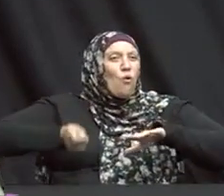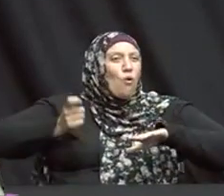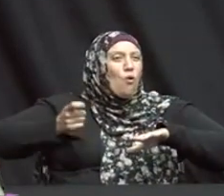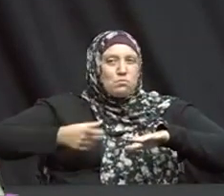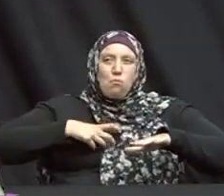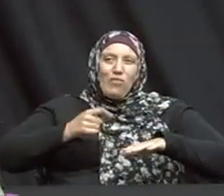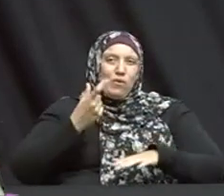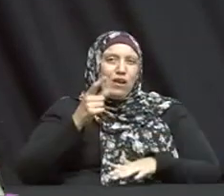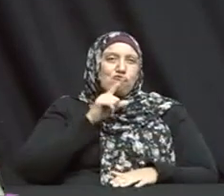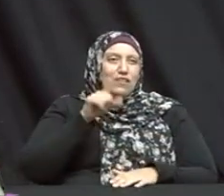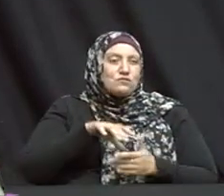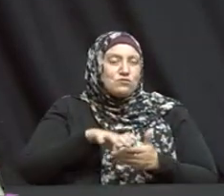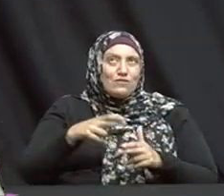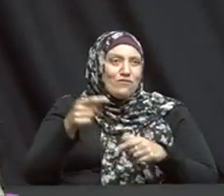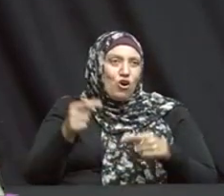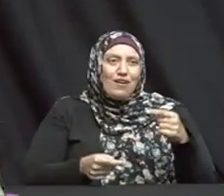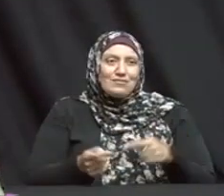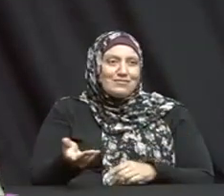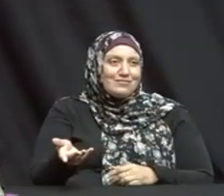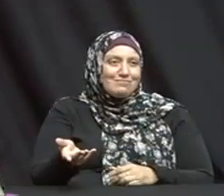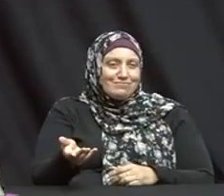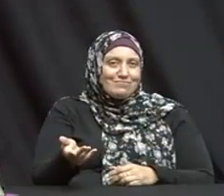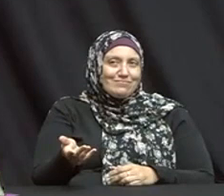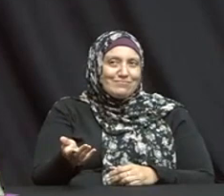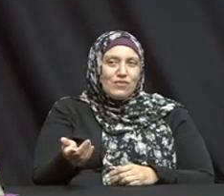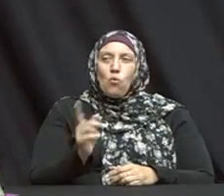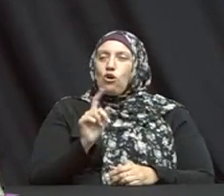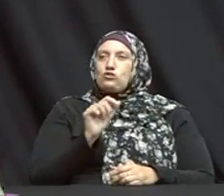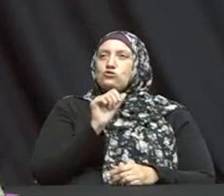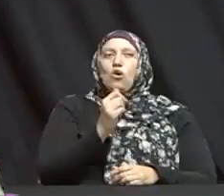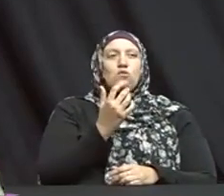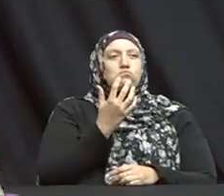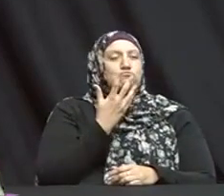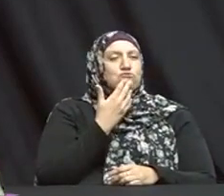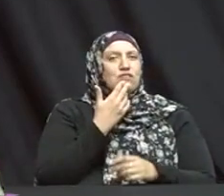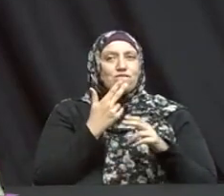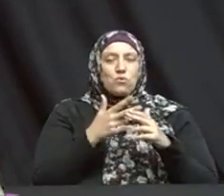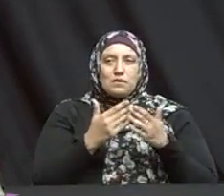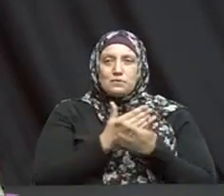there's not enough money and there's no price tag you can put on keeping the family unit together.